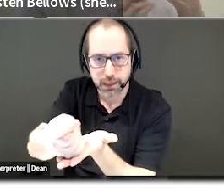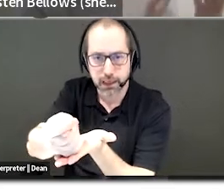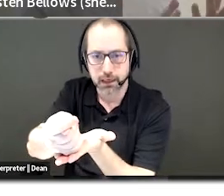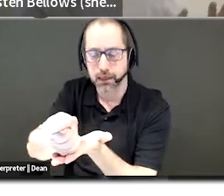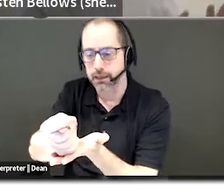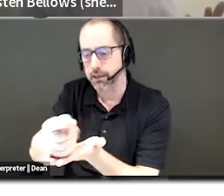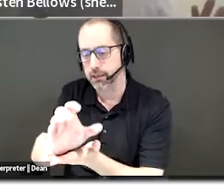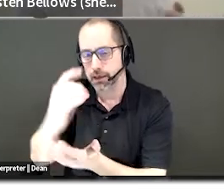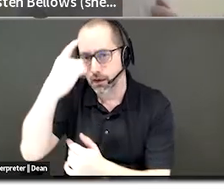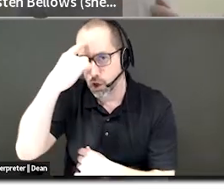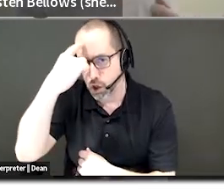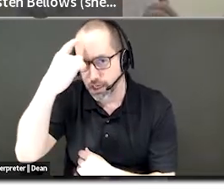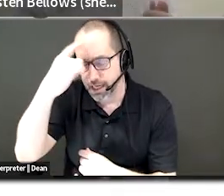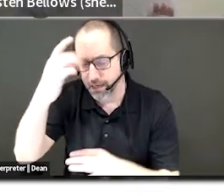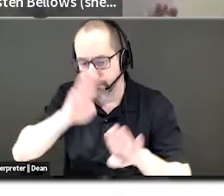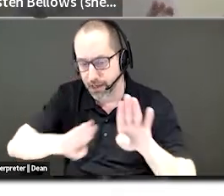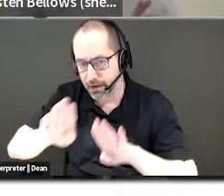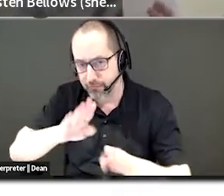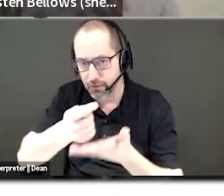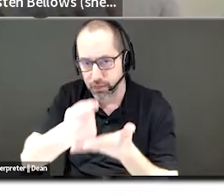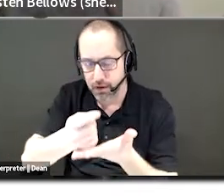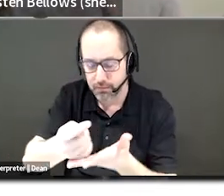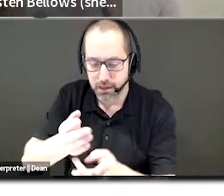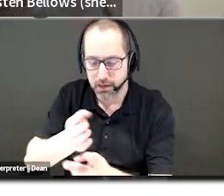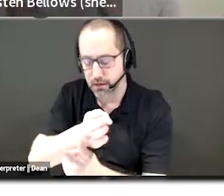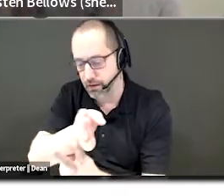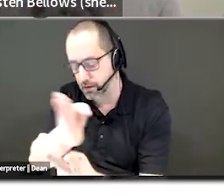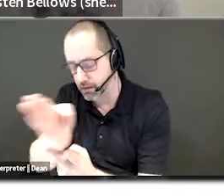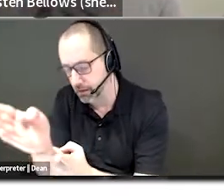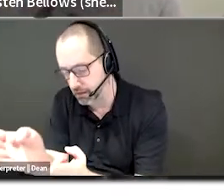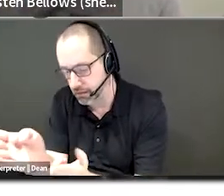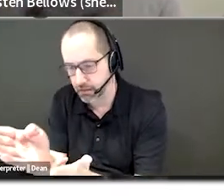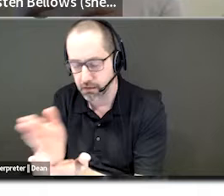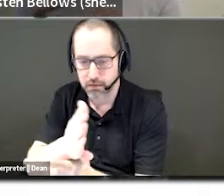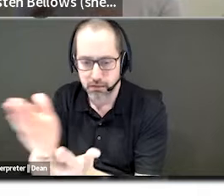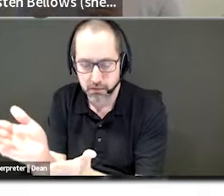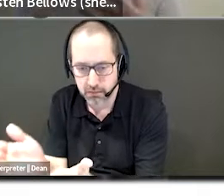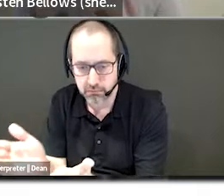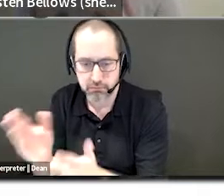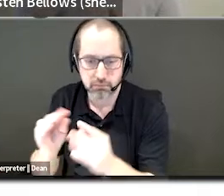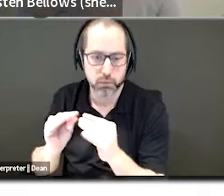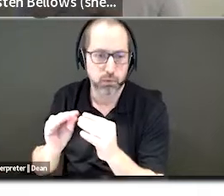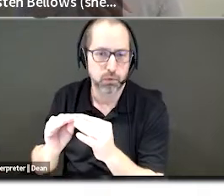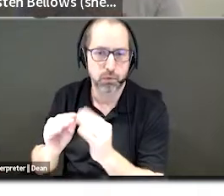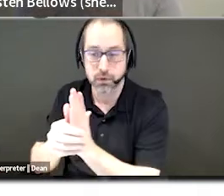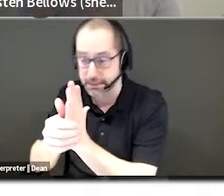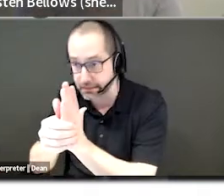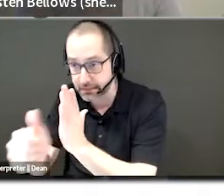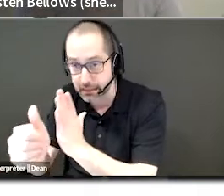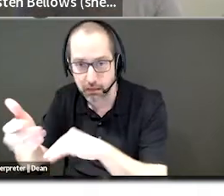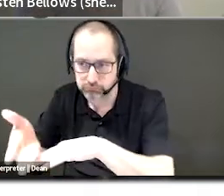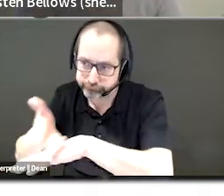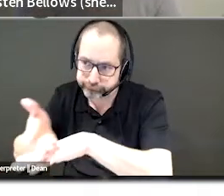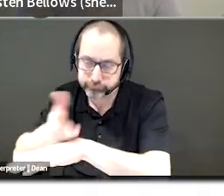skills, dialectical behavior therapy skills, and then we also have more like skill building, so